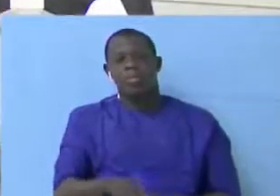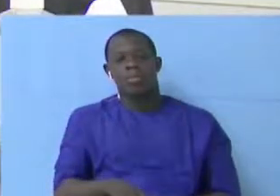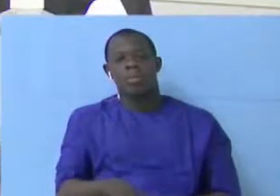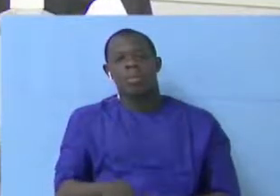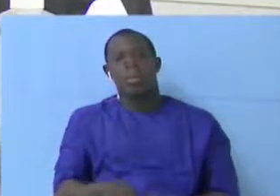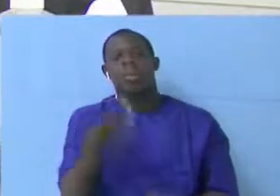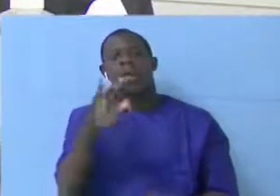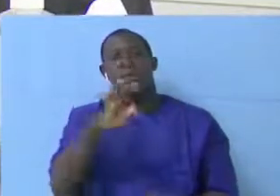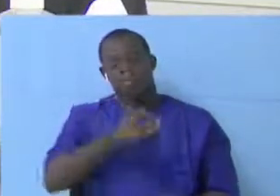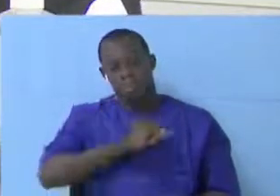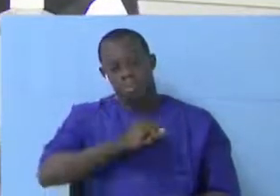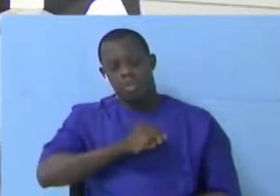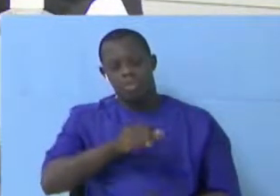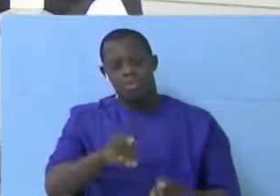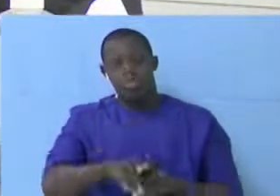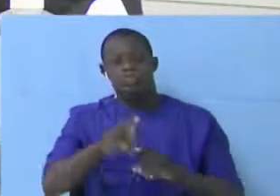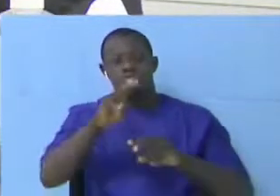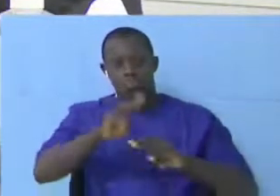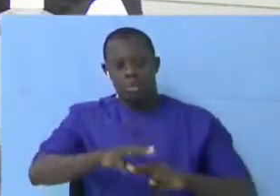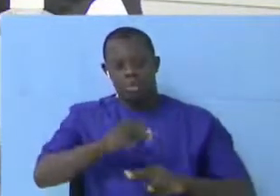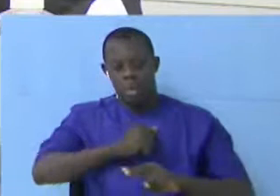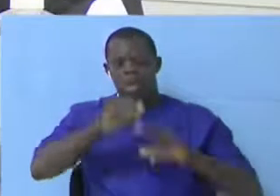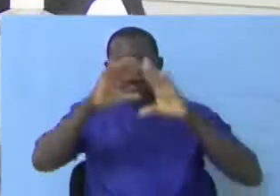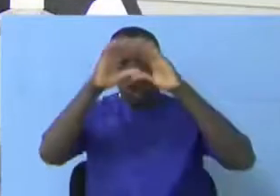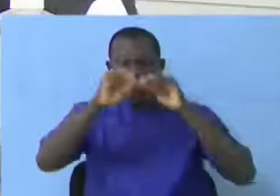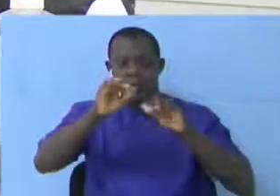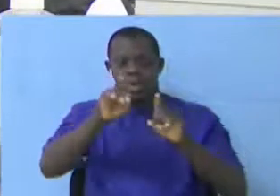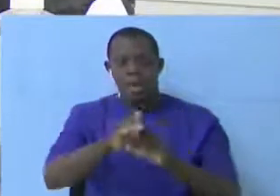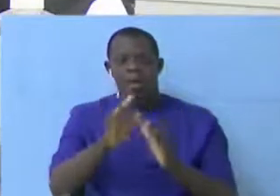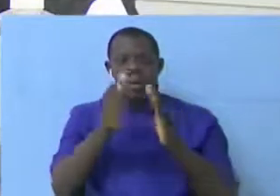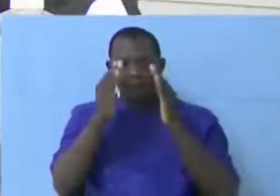face the north. So